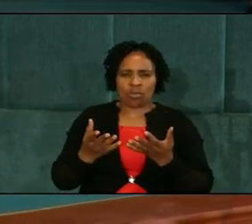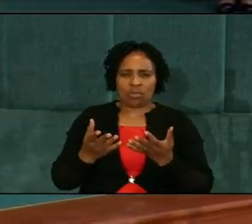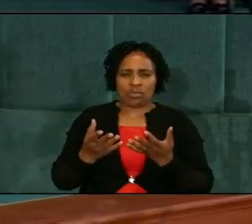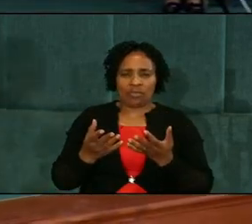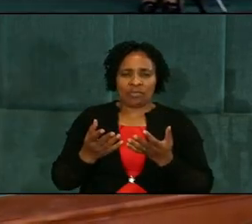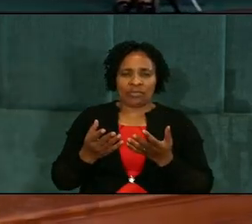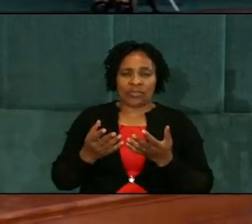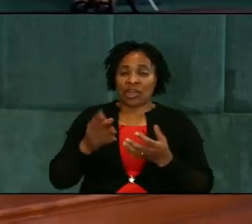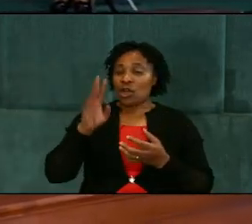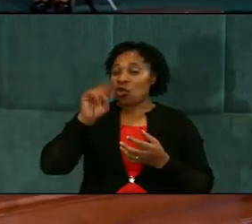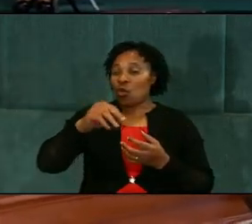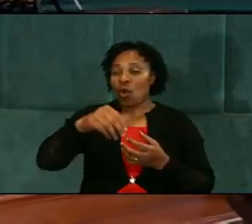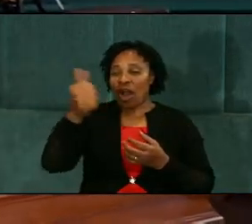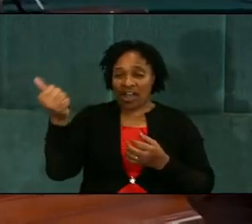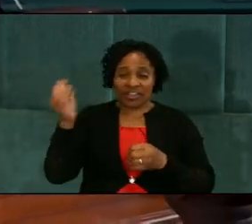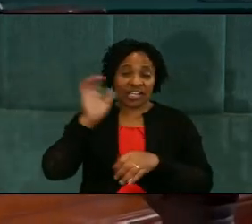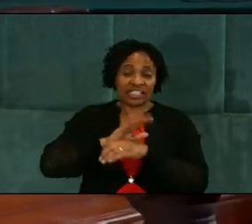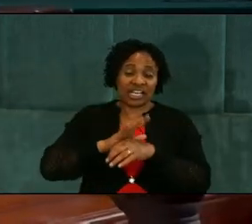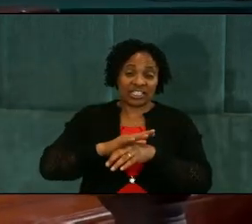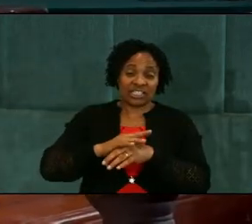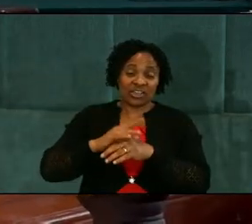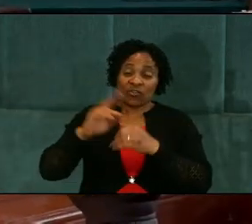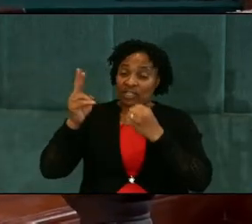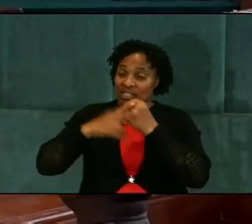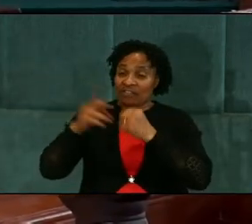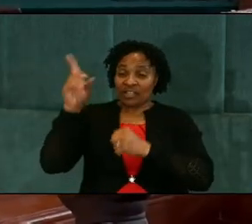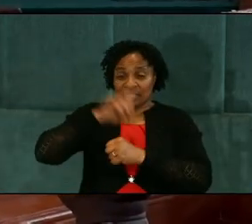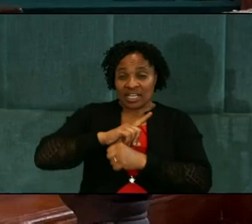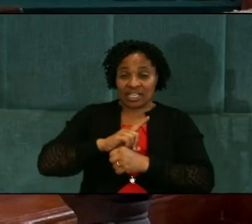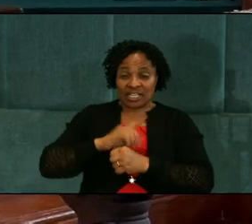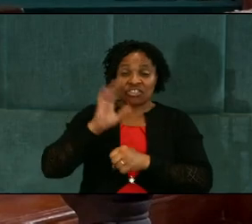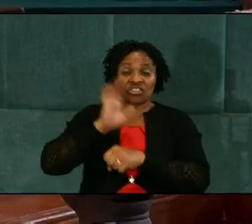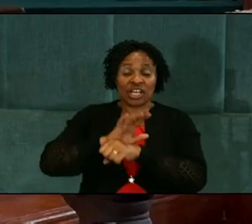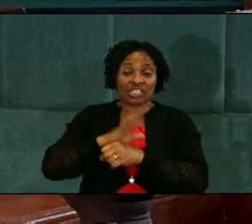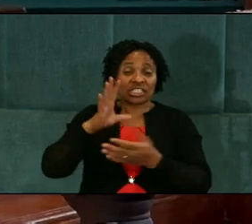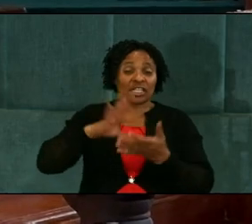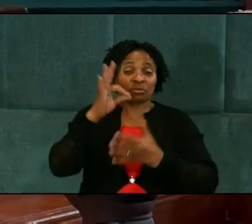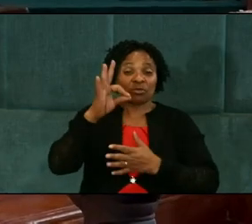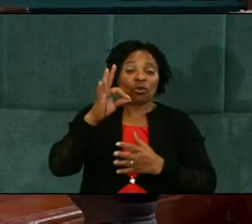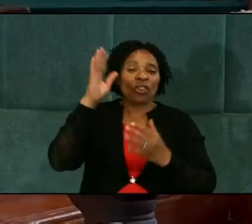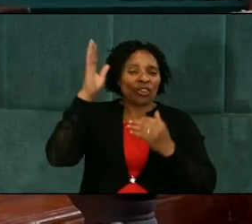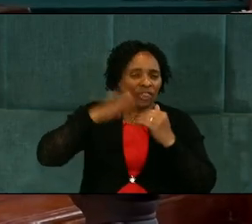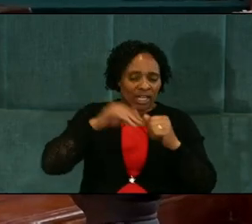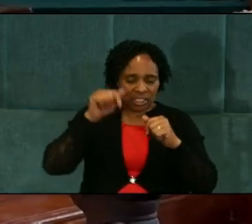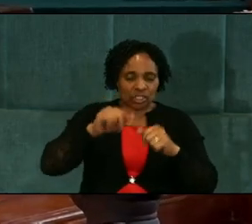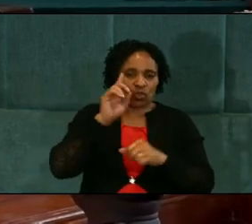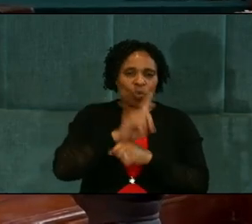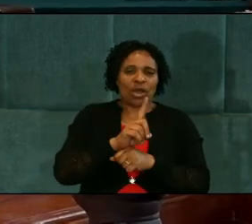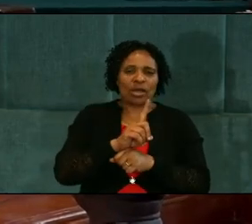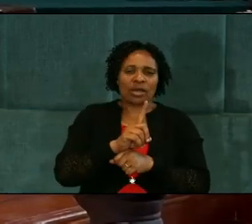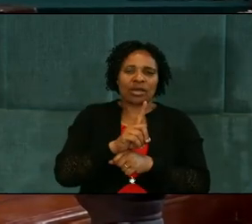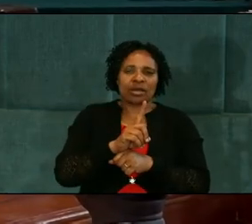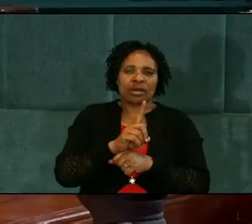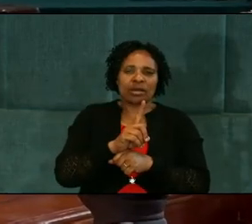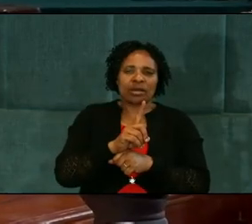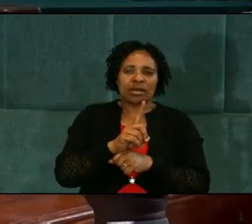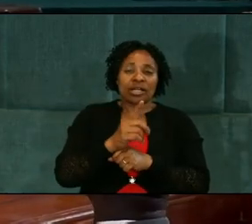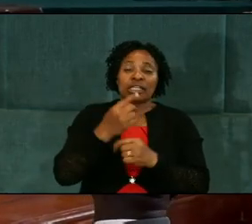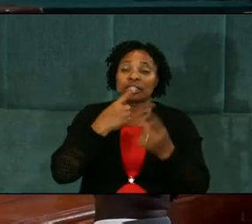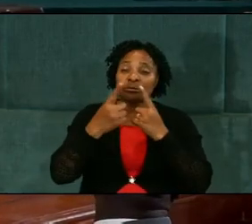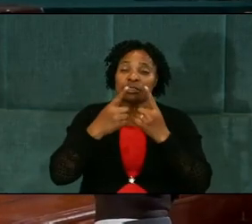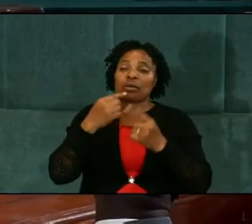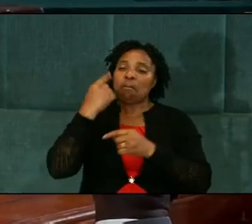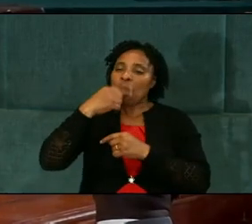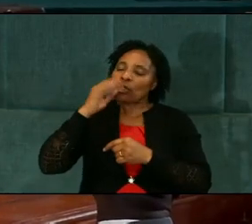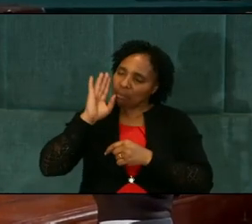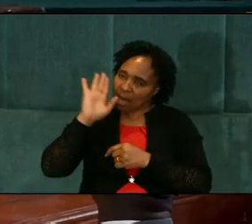There's not another church of the seven church that is in a worse spiritual condition than this one. None of them has God threatened to spit out of his